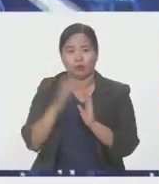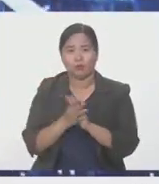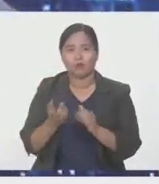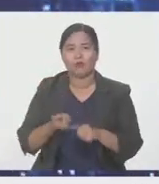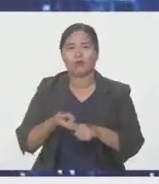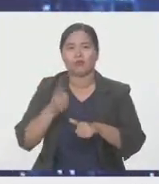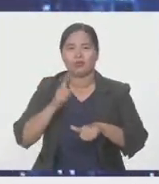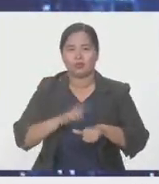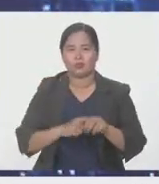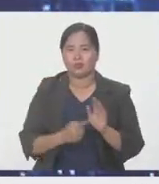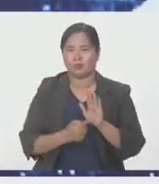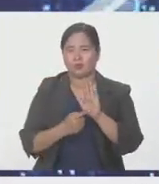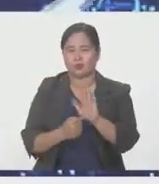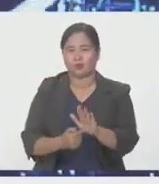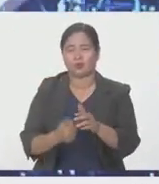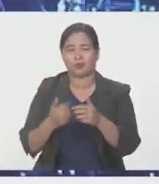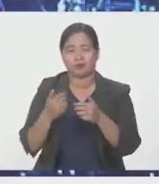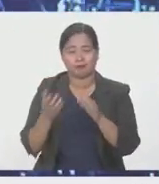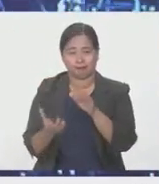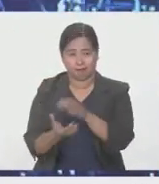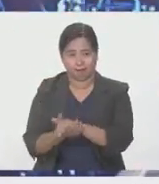public appearance as a married couple.